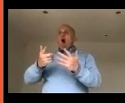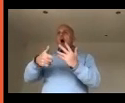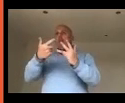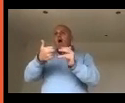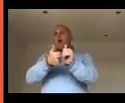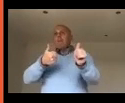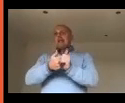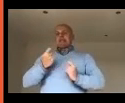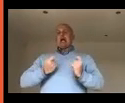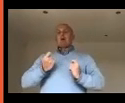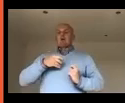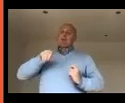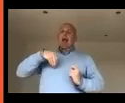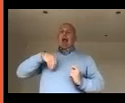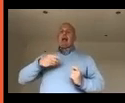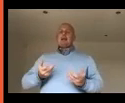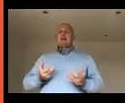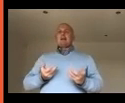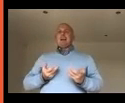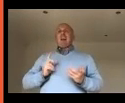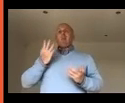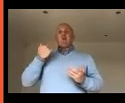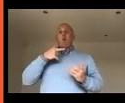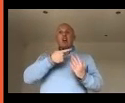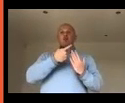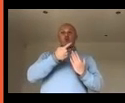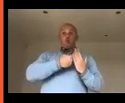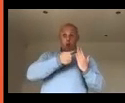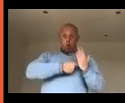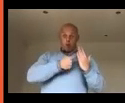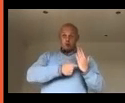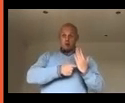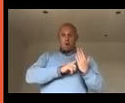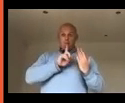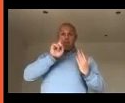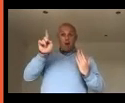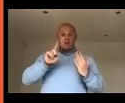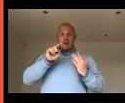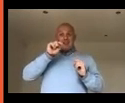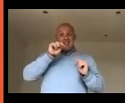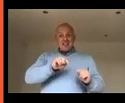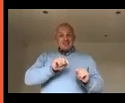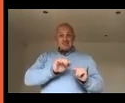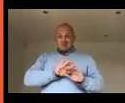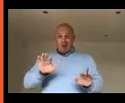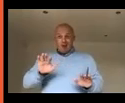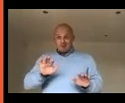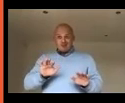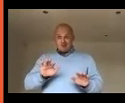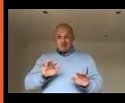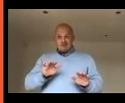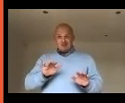are paid. Now, that's the rules for the Community Foundation's money, but this isn't their money. This is money from